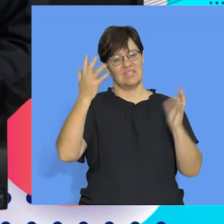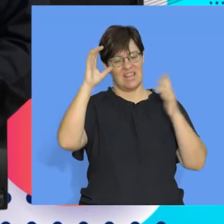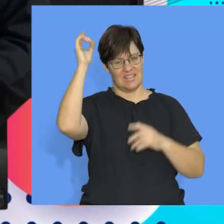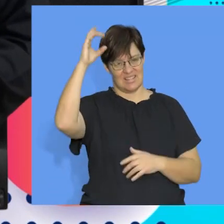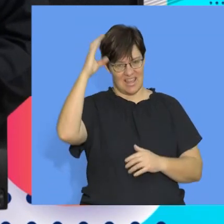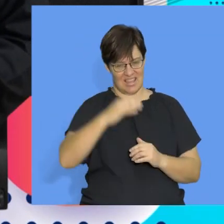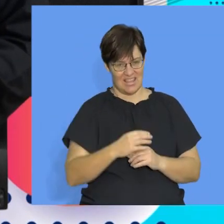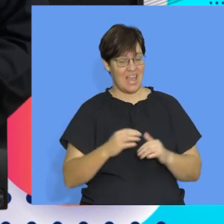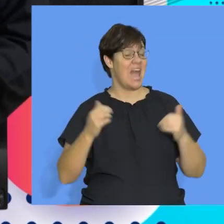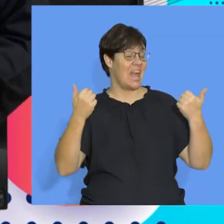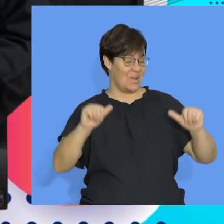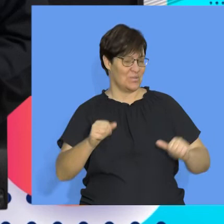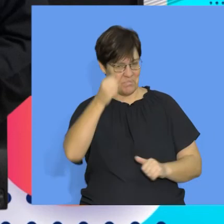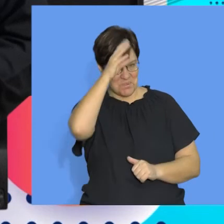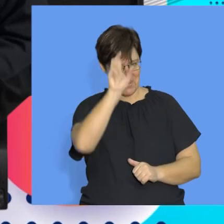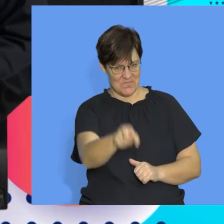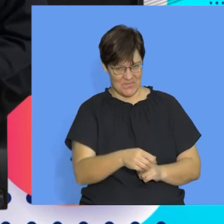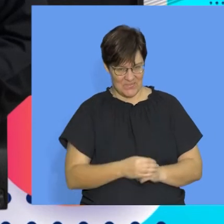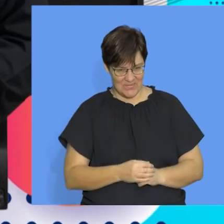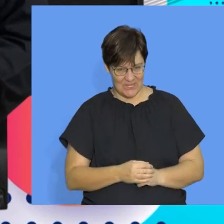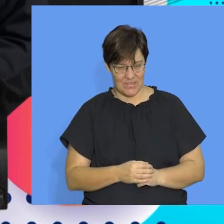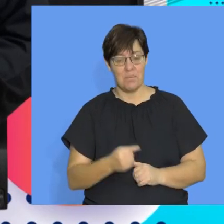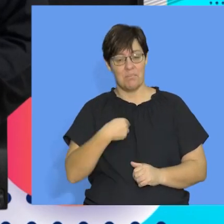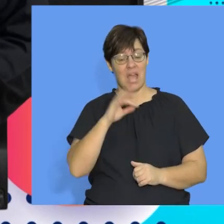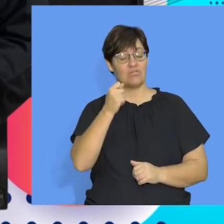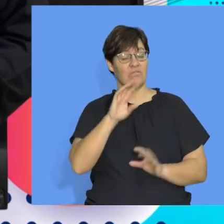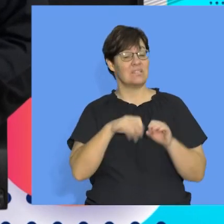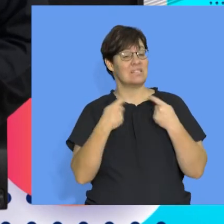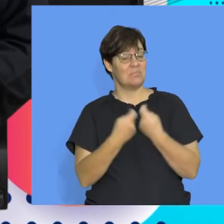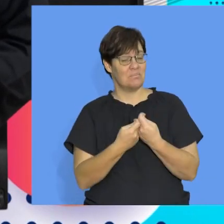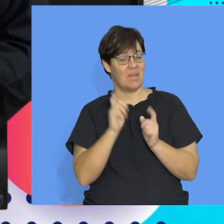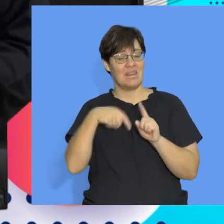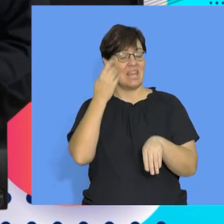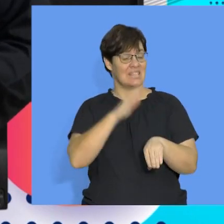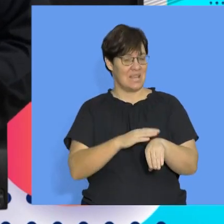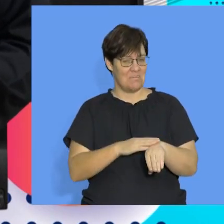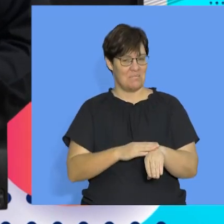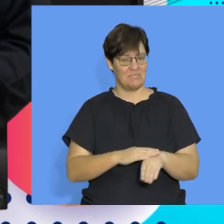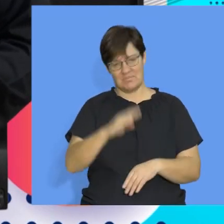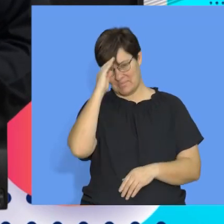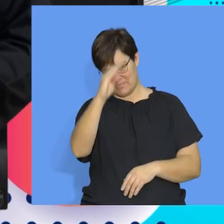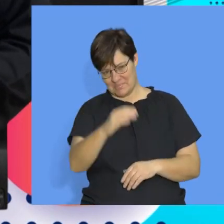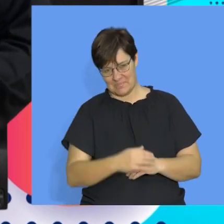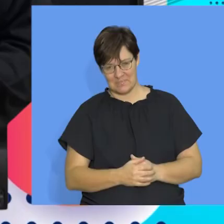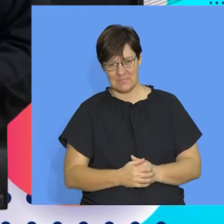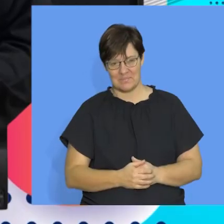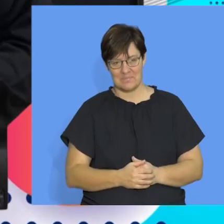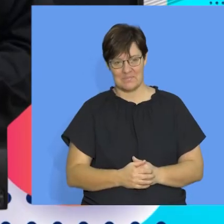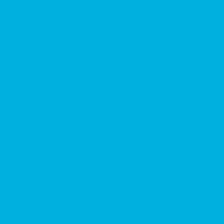accounting shining star. From me, Ashraf Patel, and the team, until the next time, be good. Goodbye.